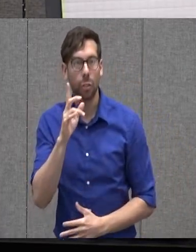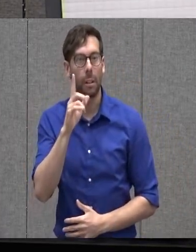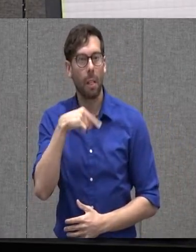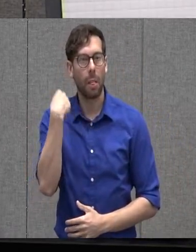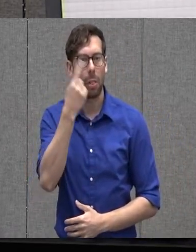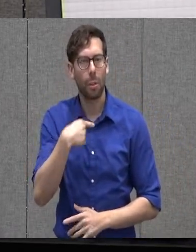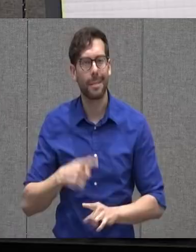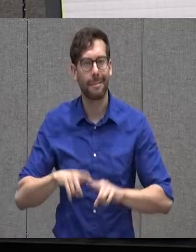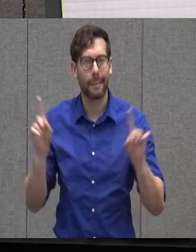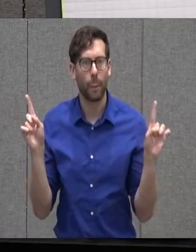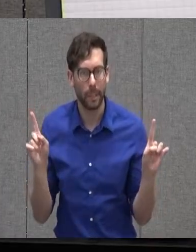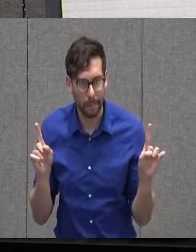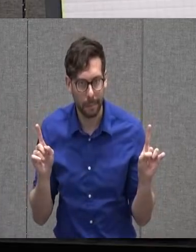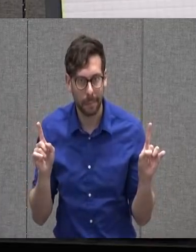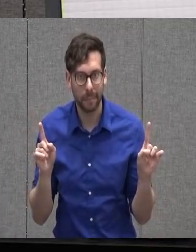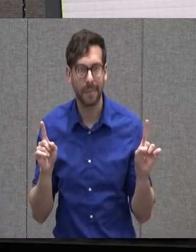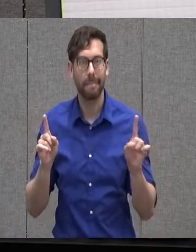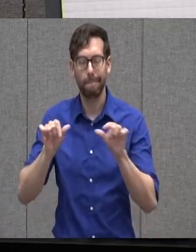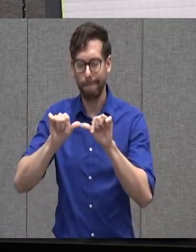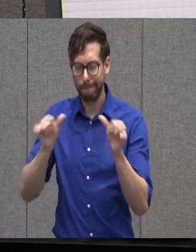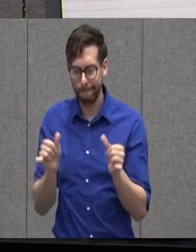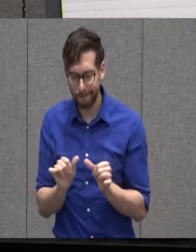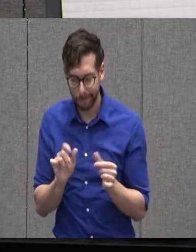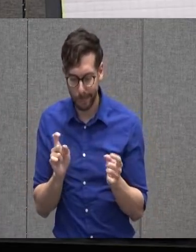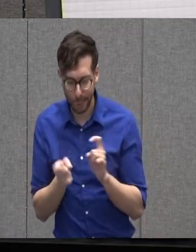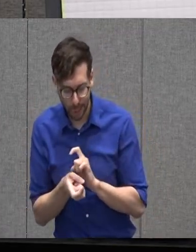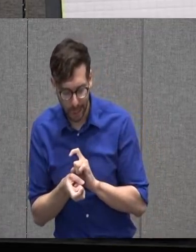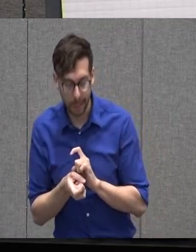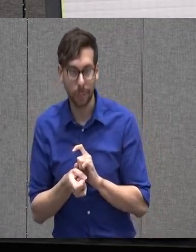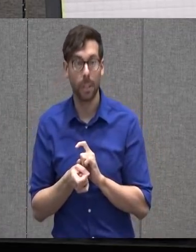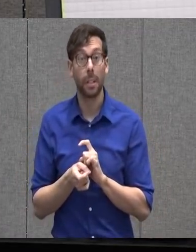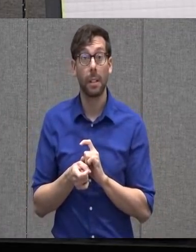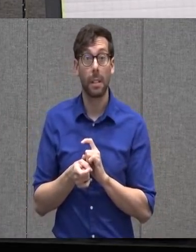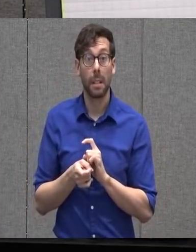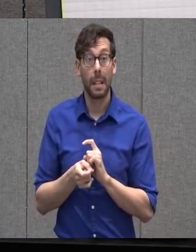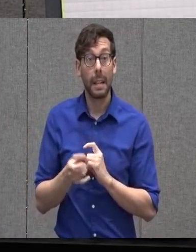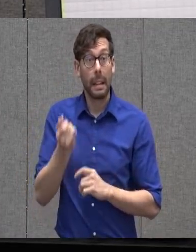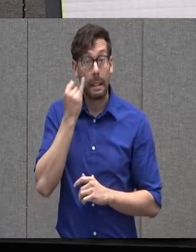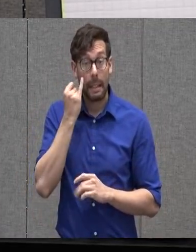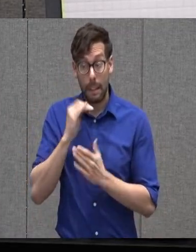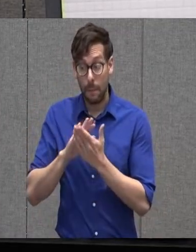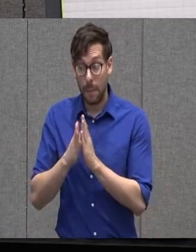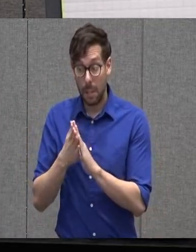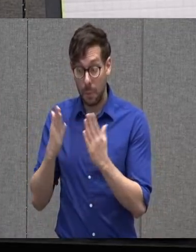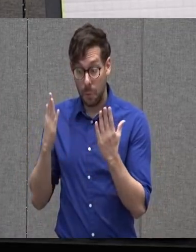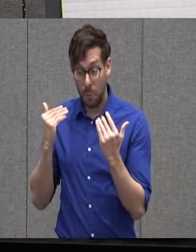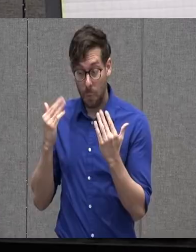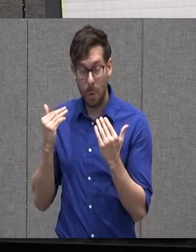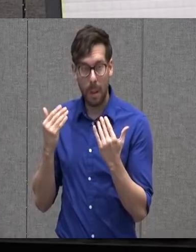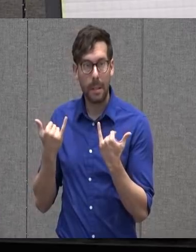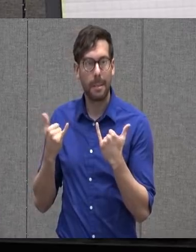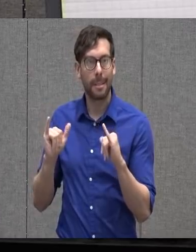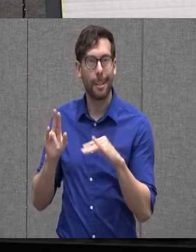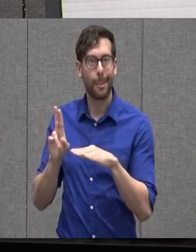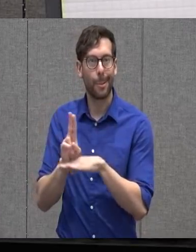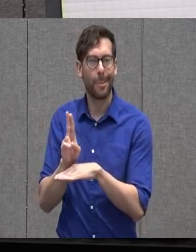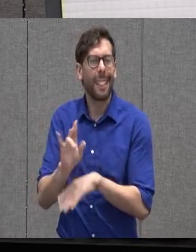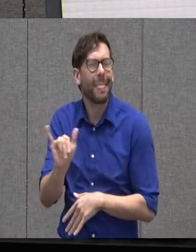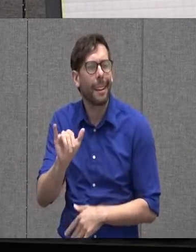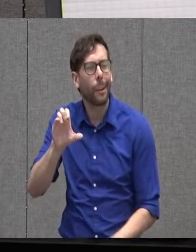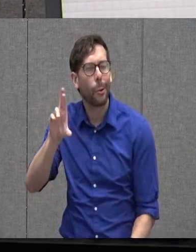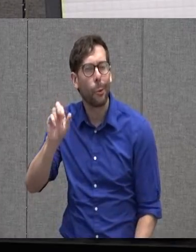It's form-shaped. But when it cools, we can still use it as a crayon. The rock, though,